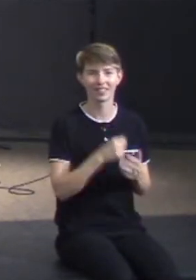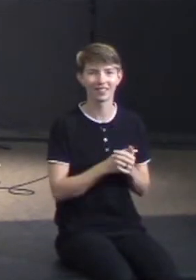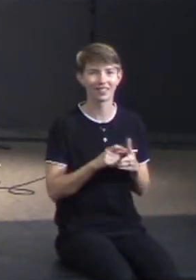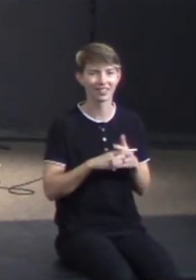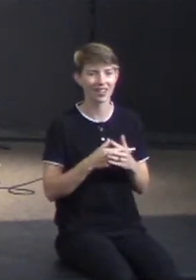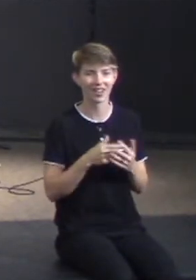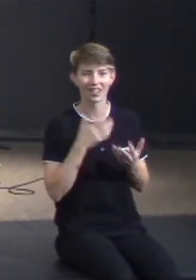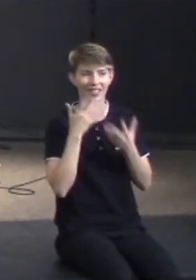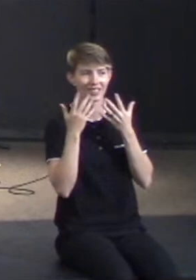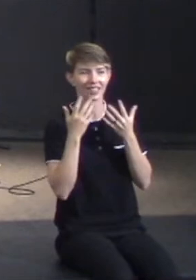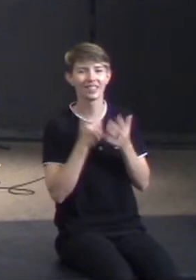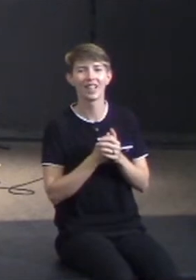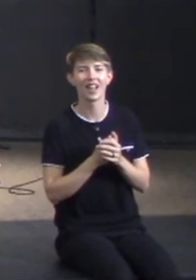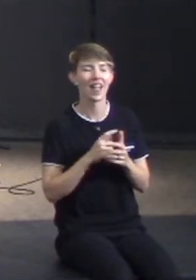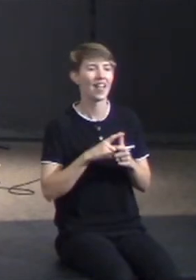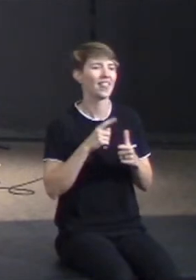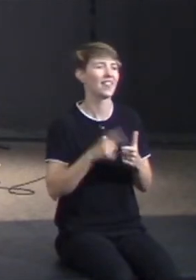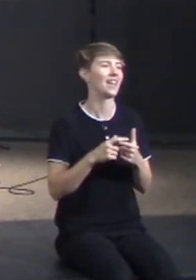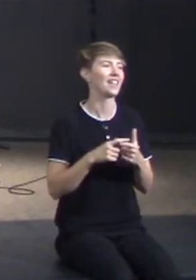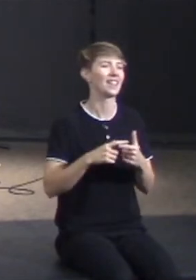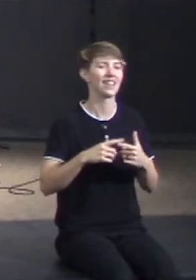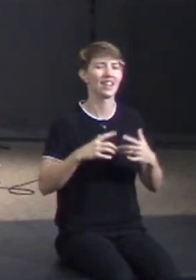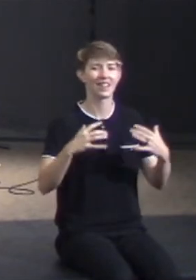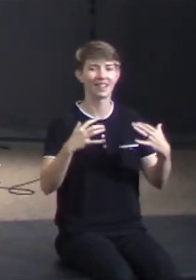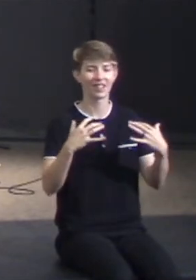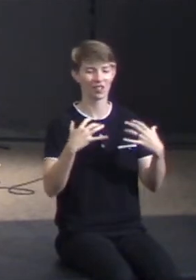captives. And then the crowd took over.